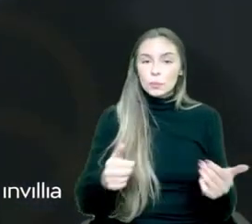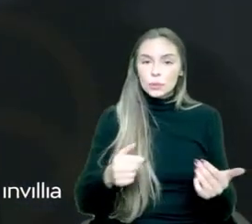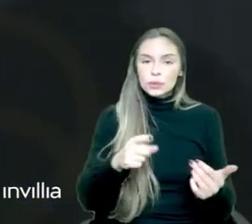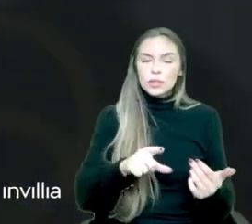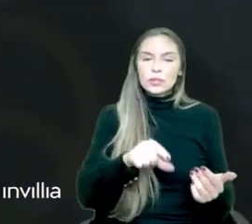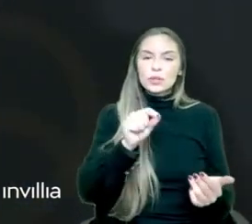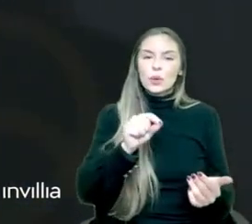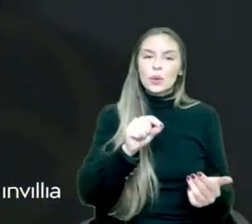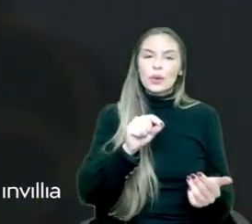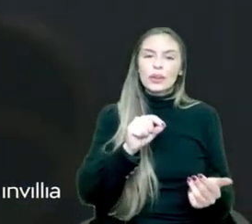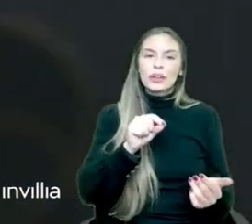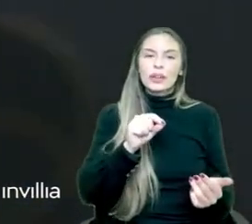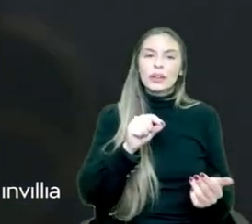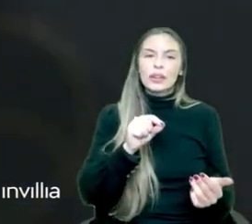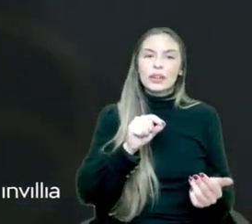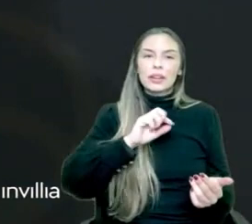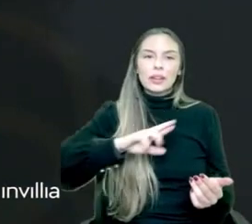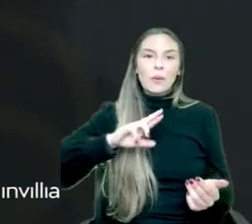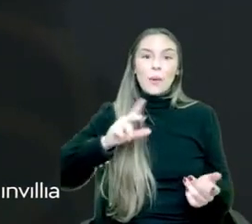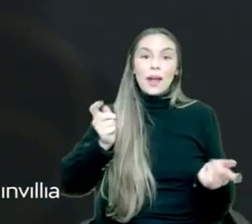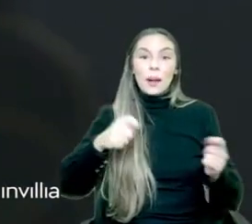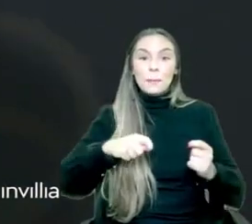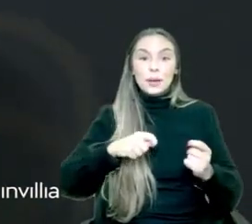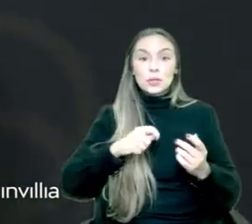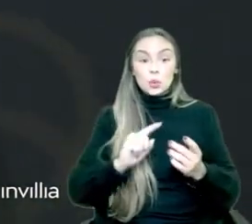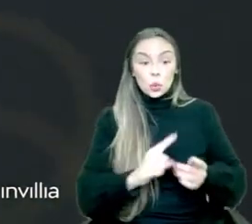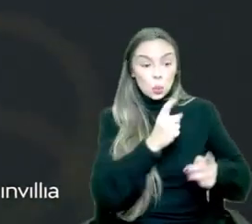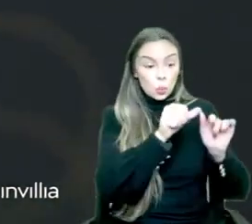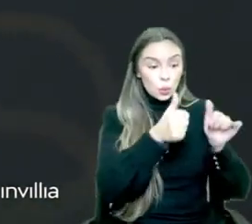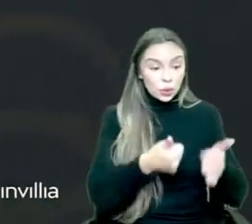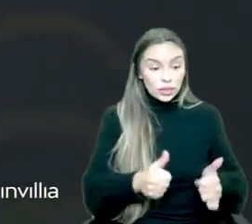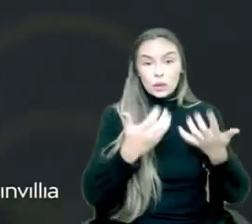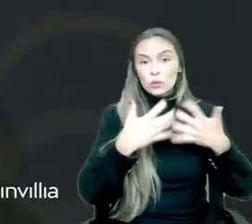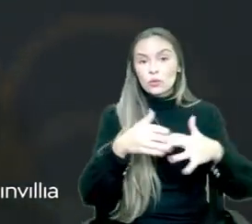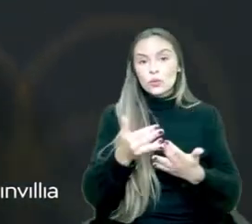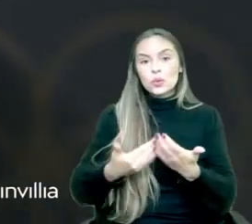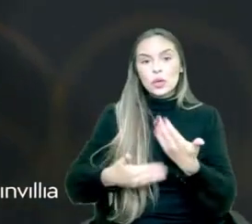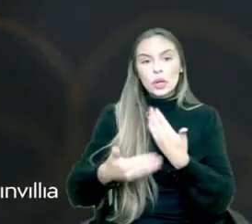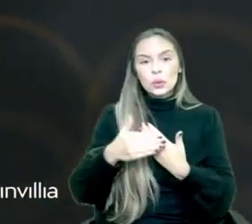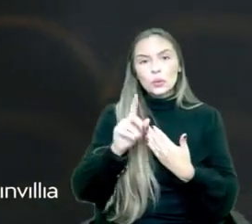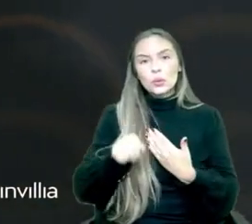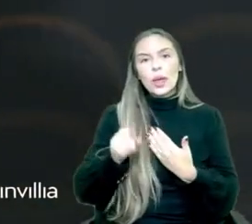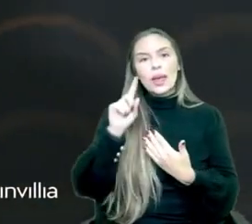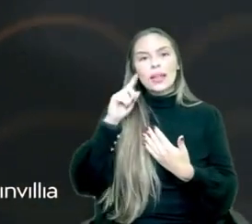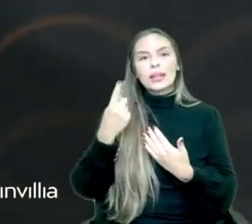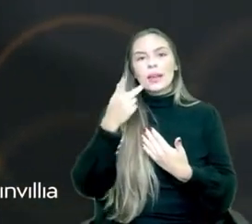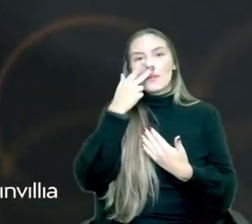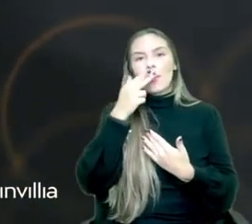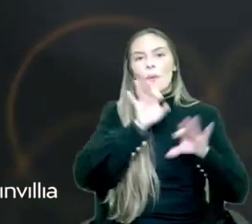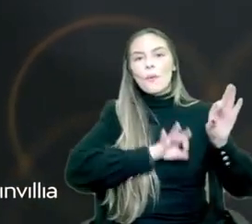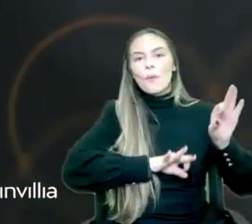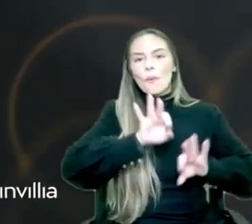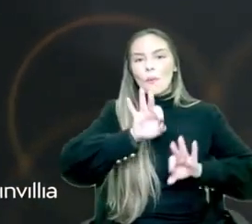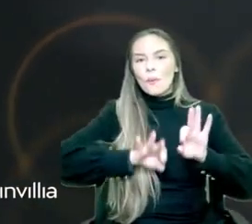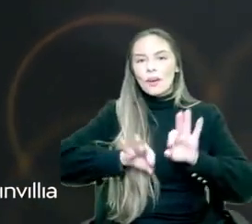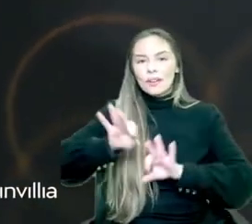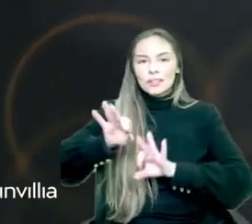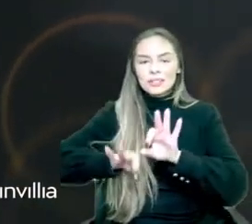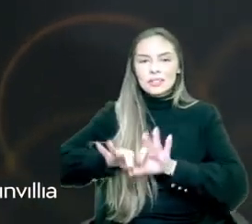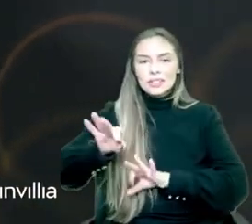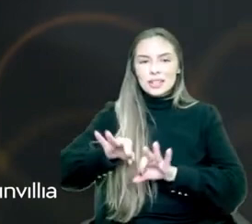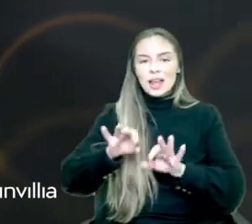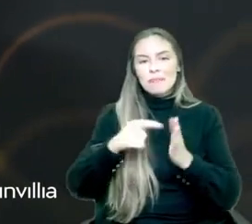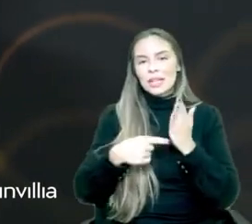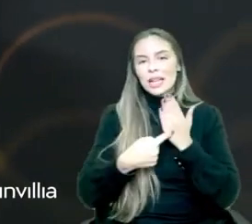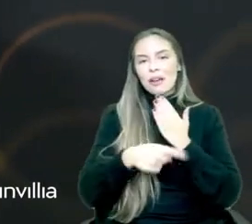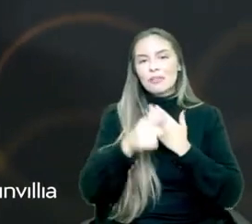all, this is where we get into the idea of orchestration, right? An analogy I use, if anyone